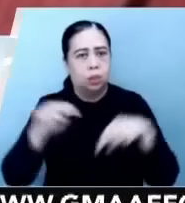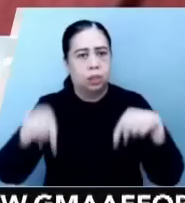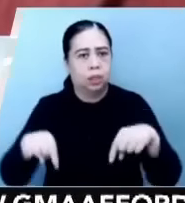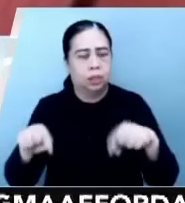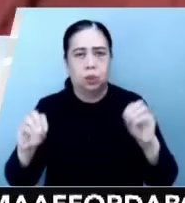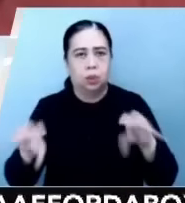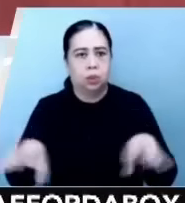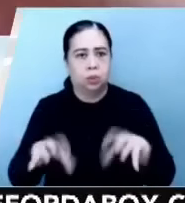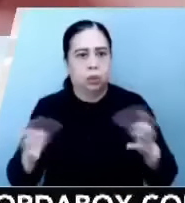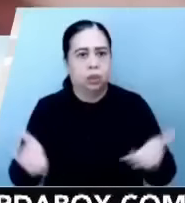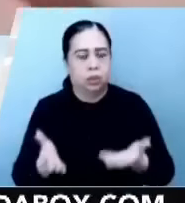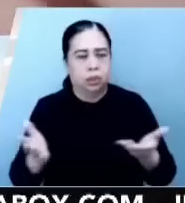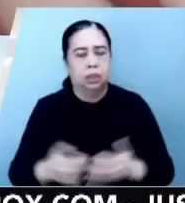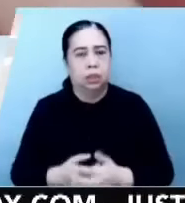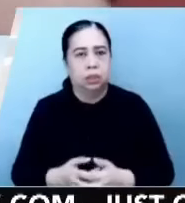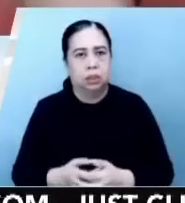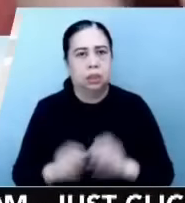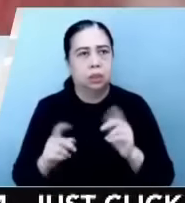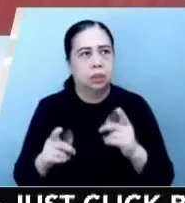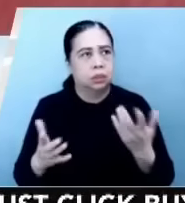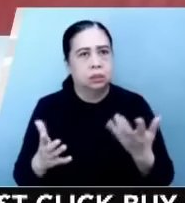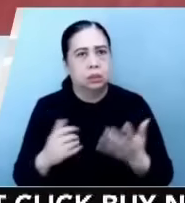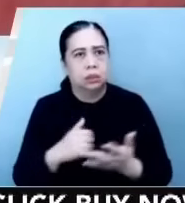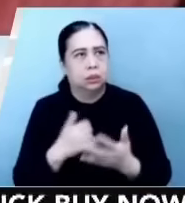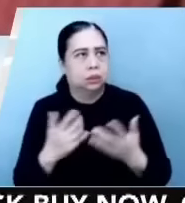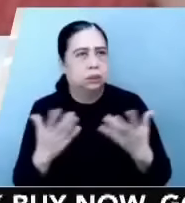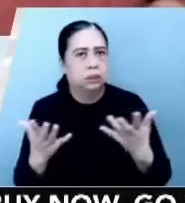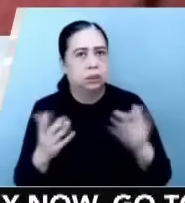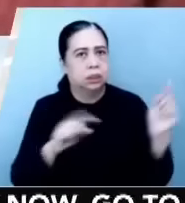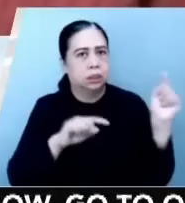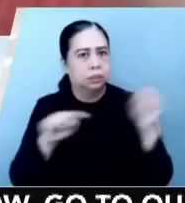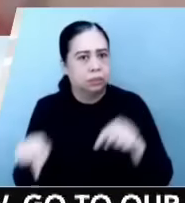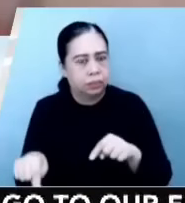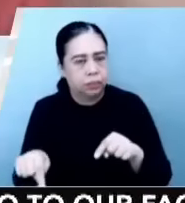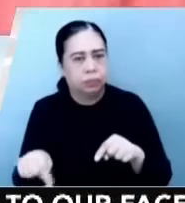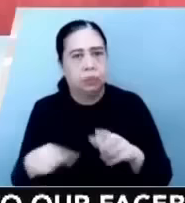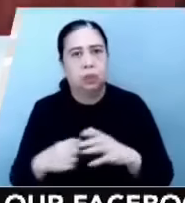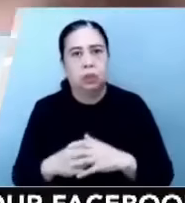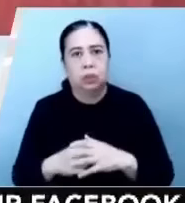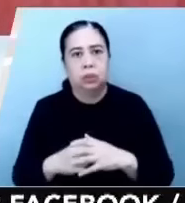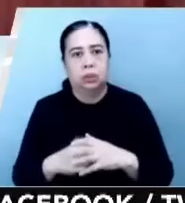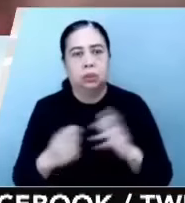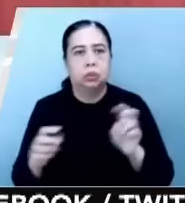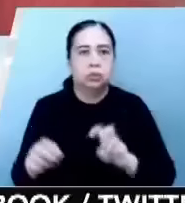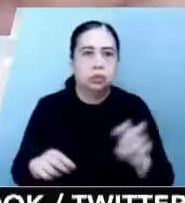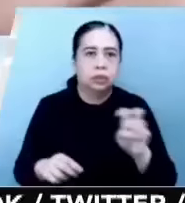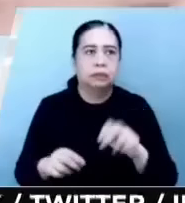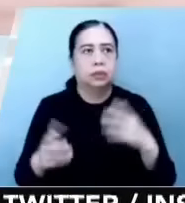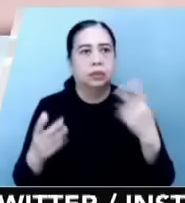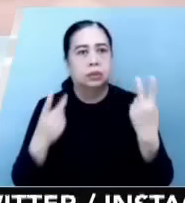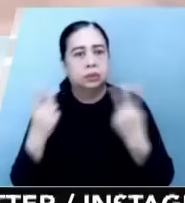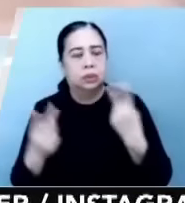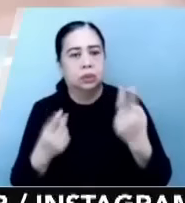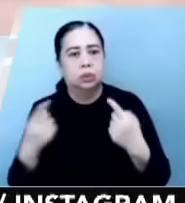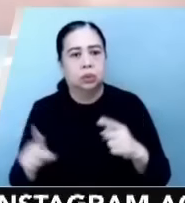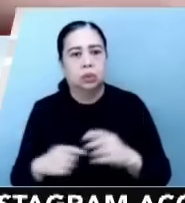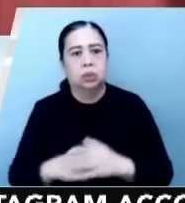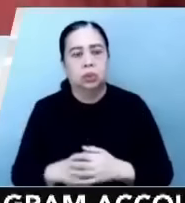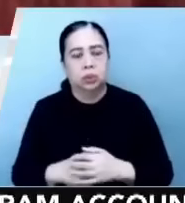here. Okay. We just come here to travel and go around